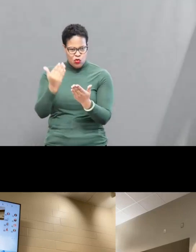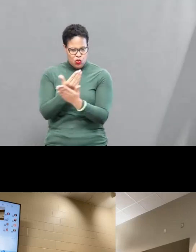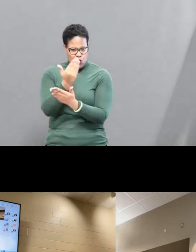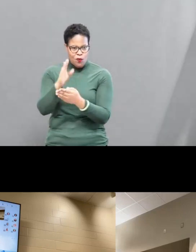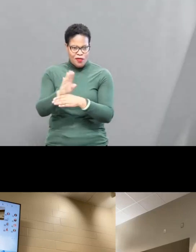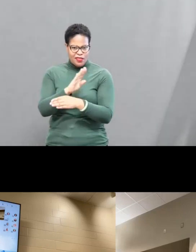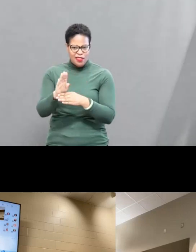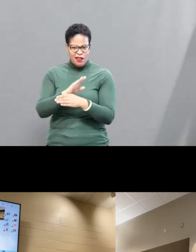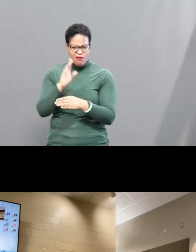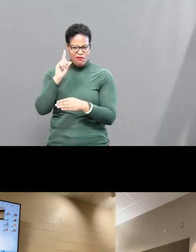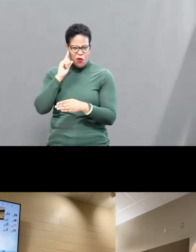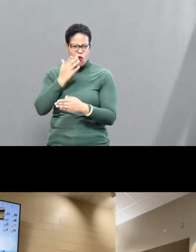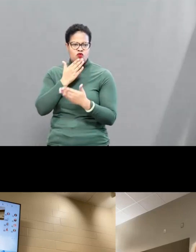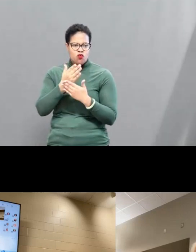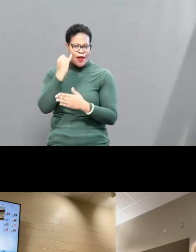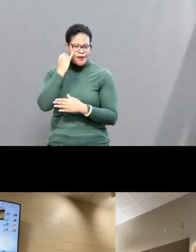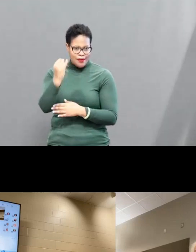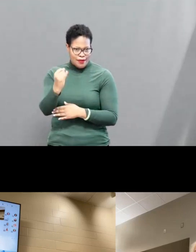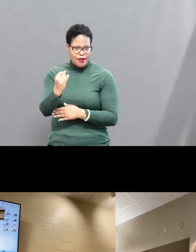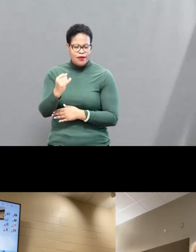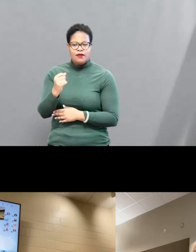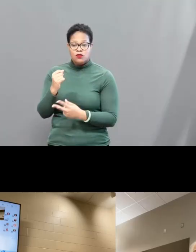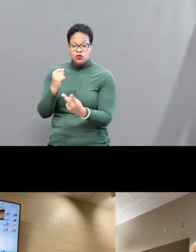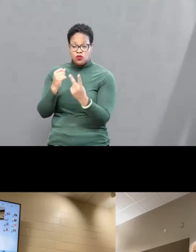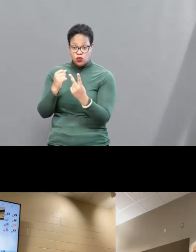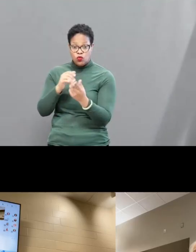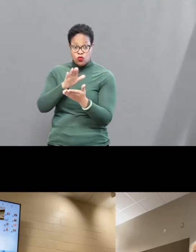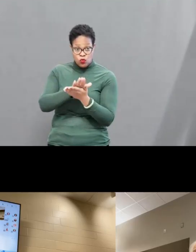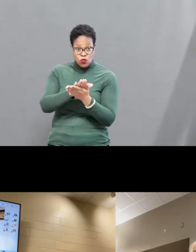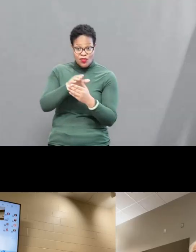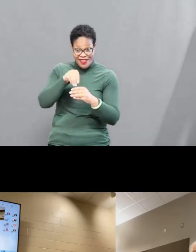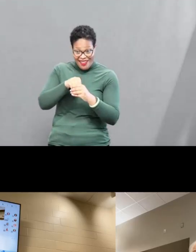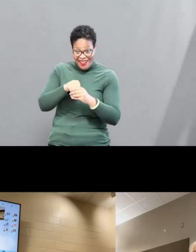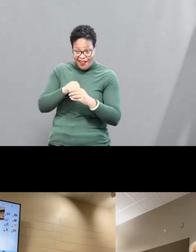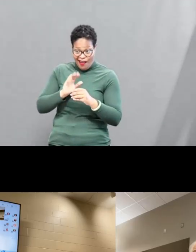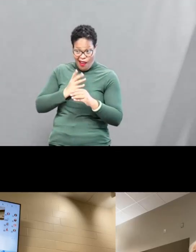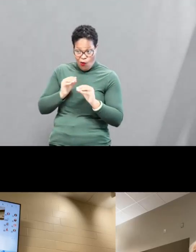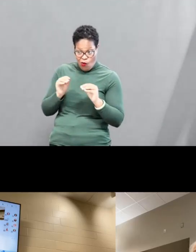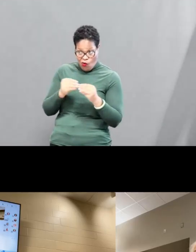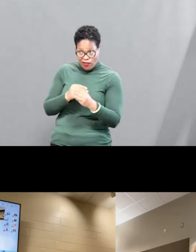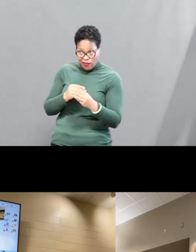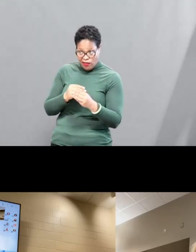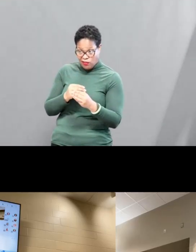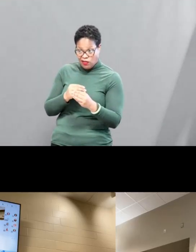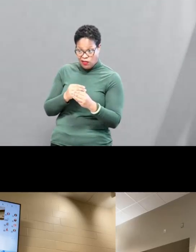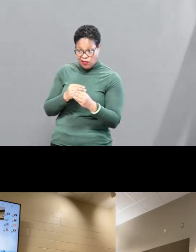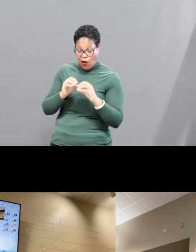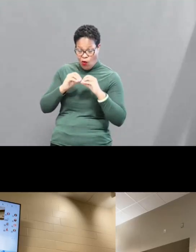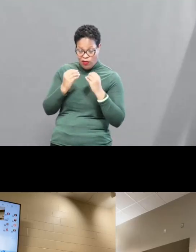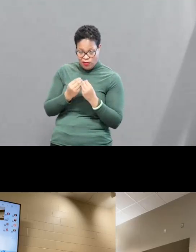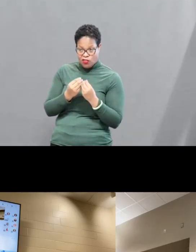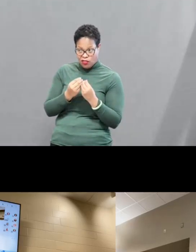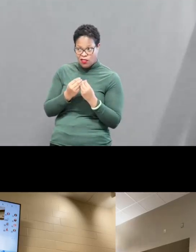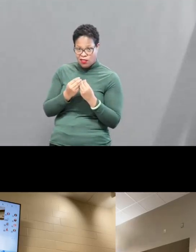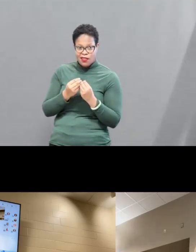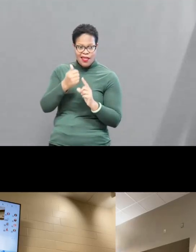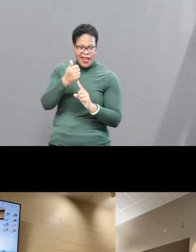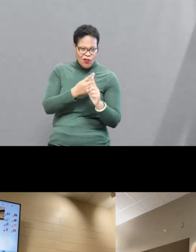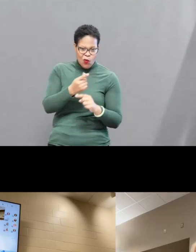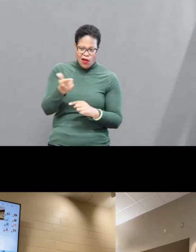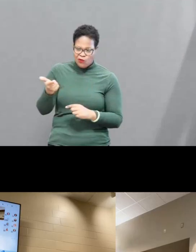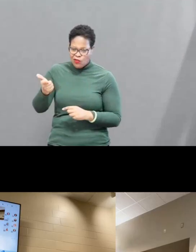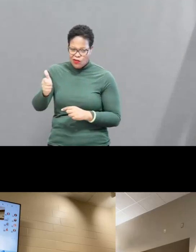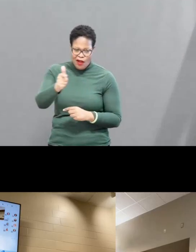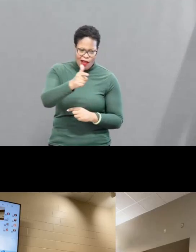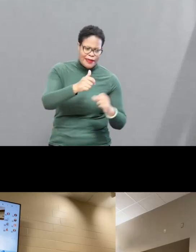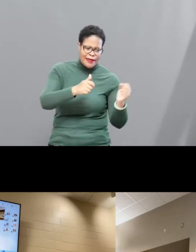made good sense that we had the two schools in our organization. And then everybody went around the